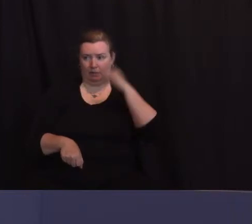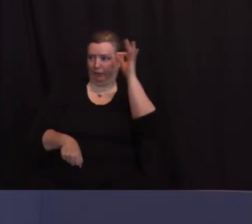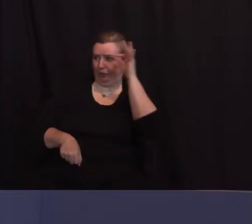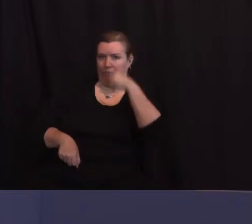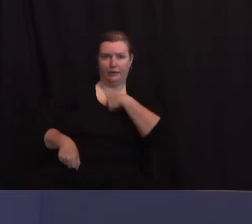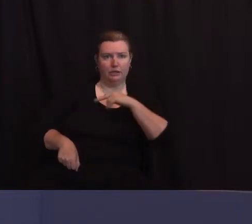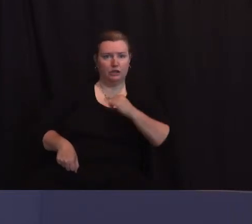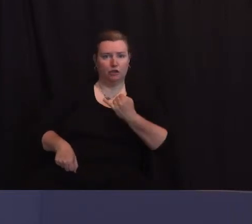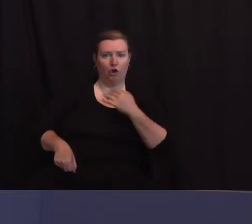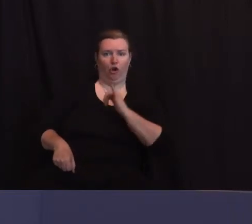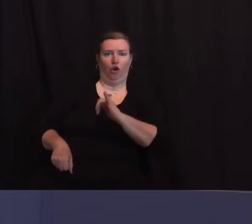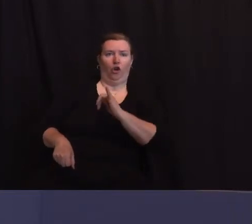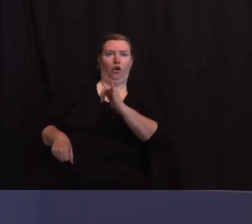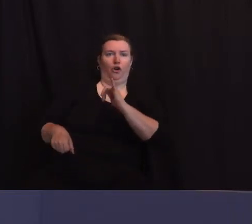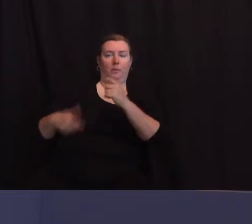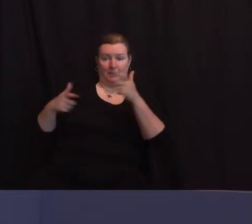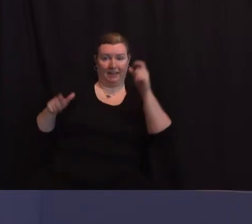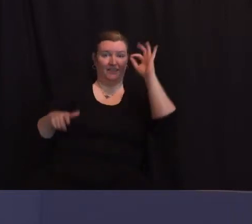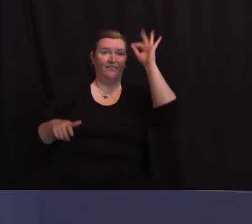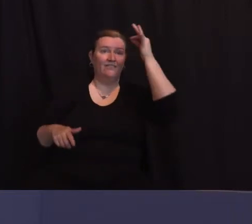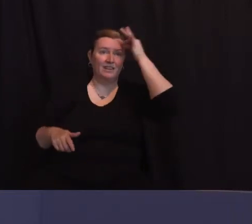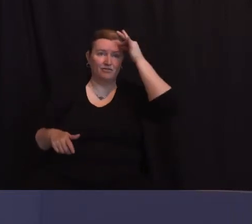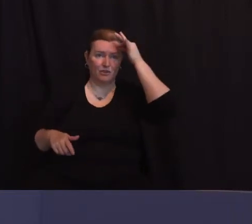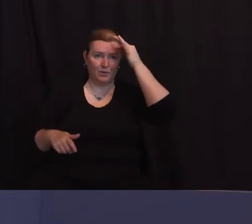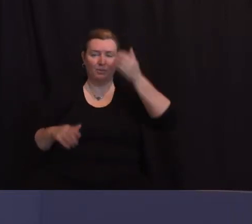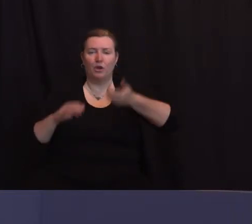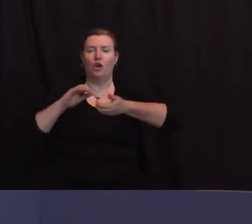Any federal partner that they sent